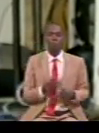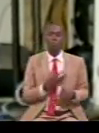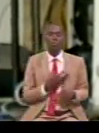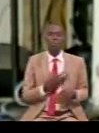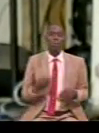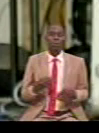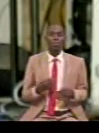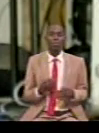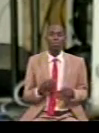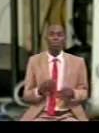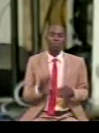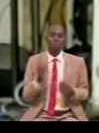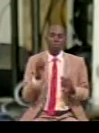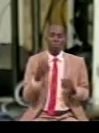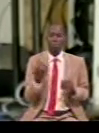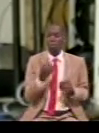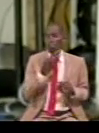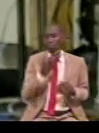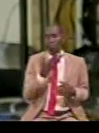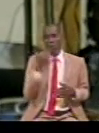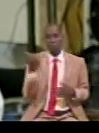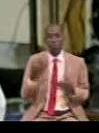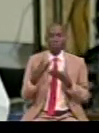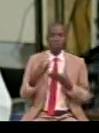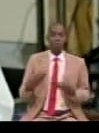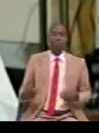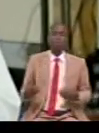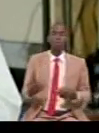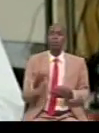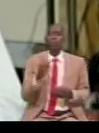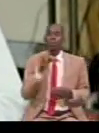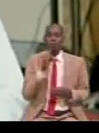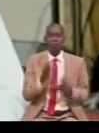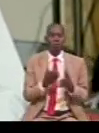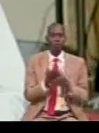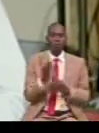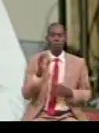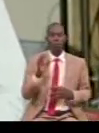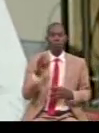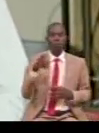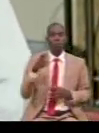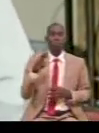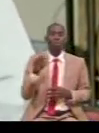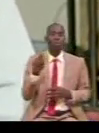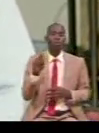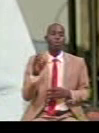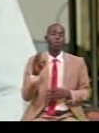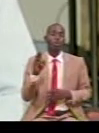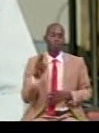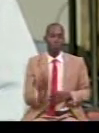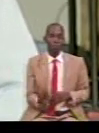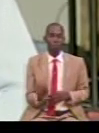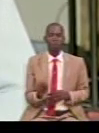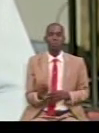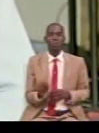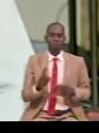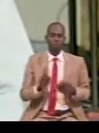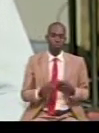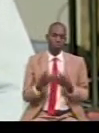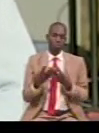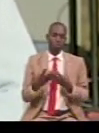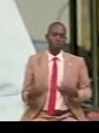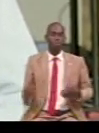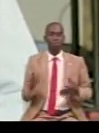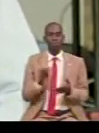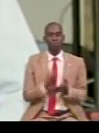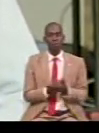treat it by operation. The endoscopy he was talking about is just basically a camera that we use to diagnose the hernia,